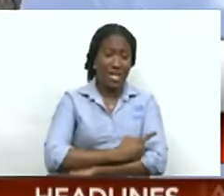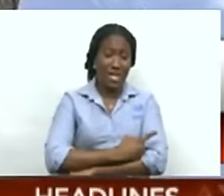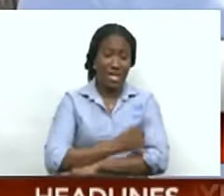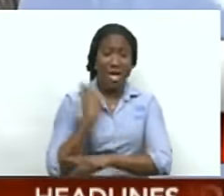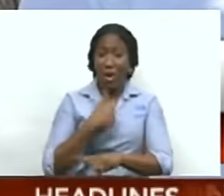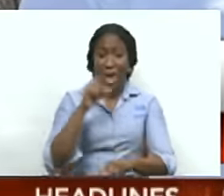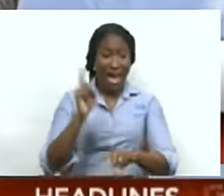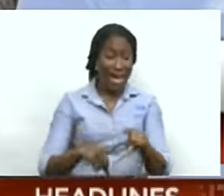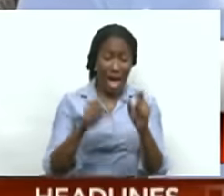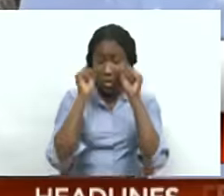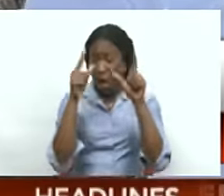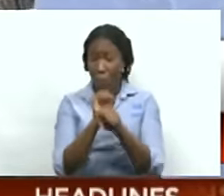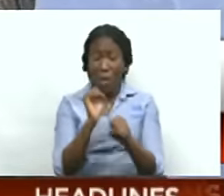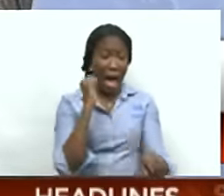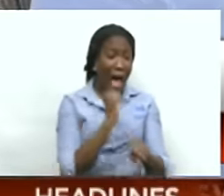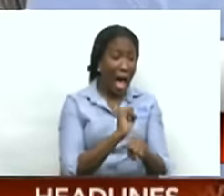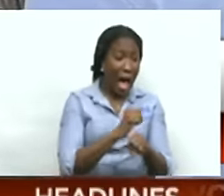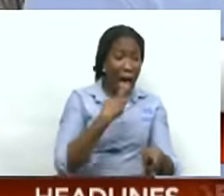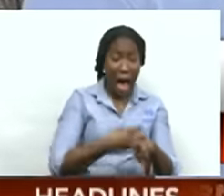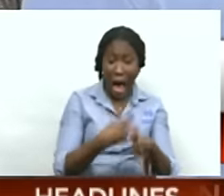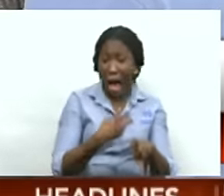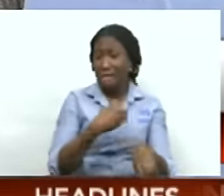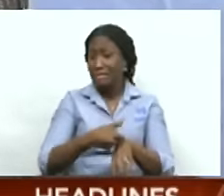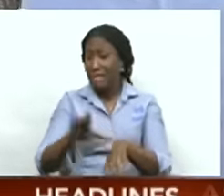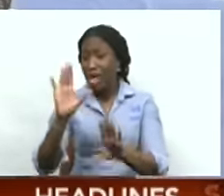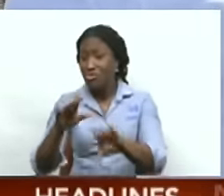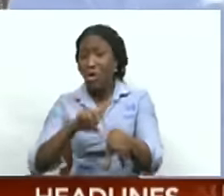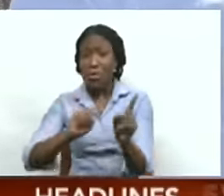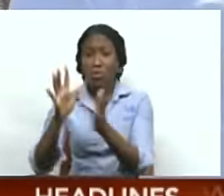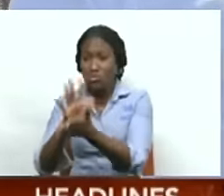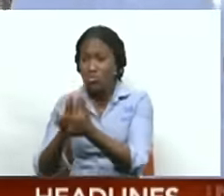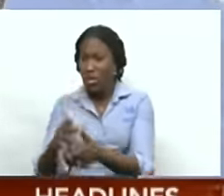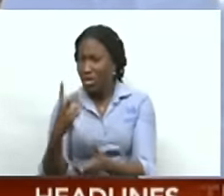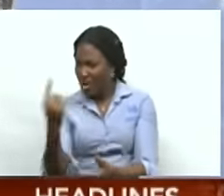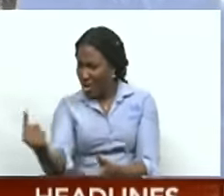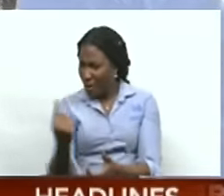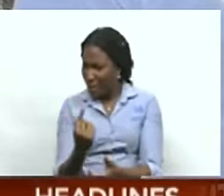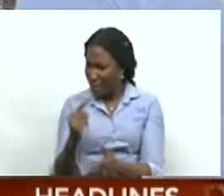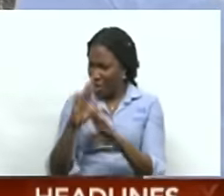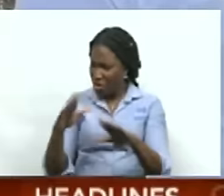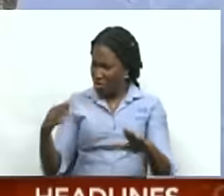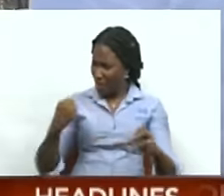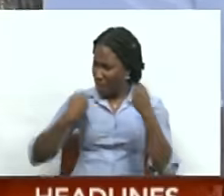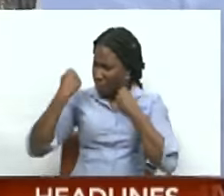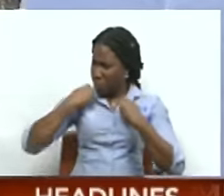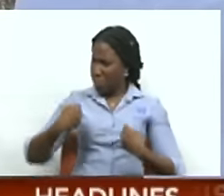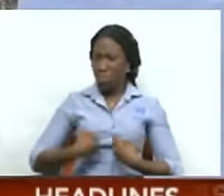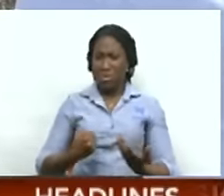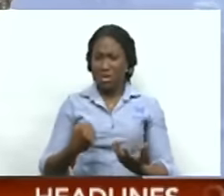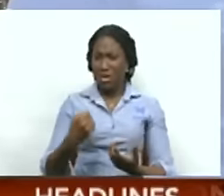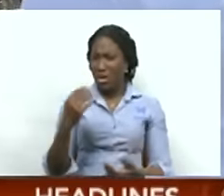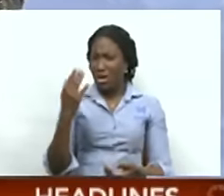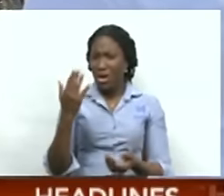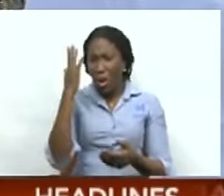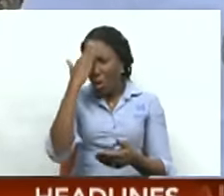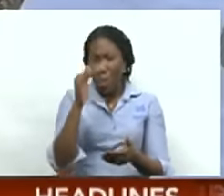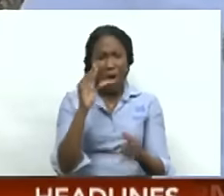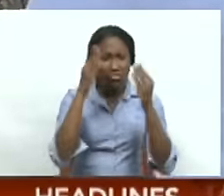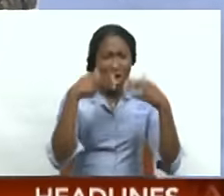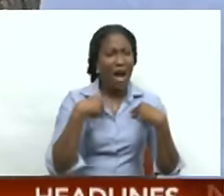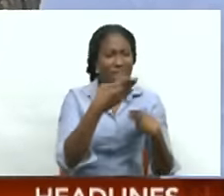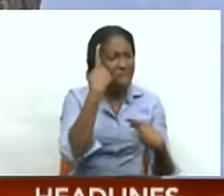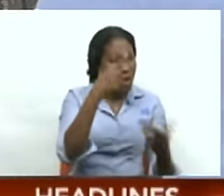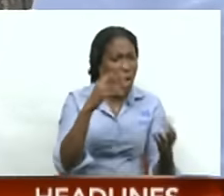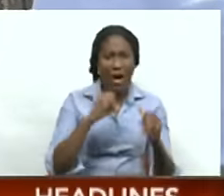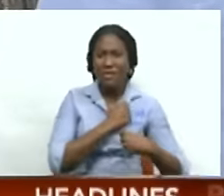sending us children to school to come home like this. What are we sending them here for? What are the people here for? They have security, they have the safety officers, they have the dean,